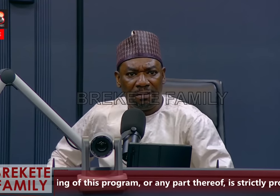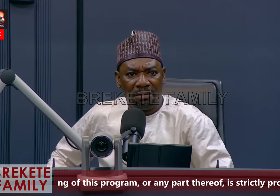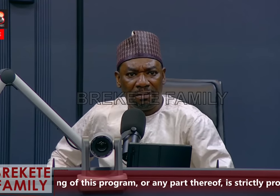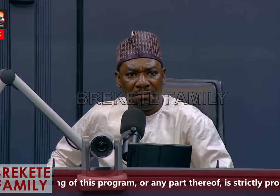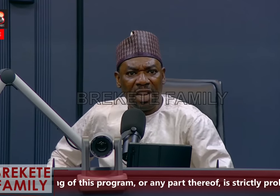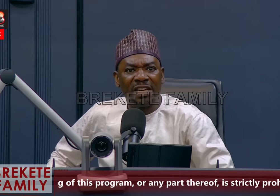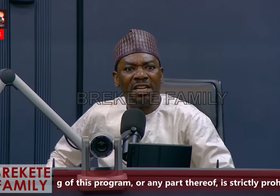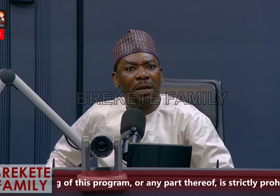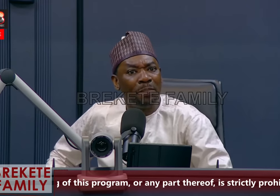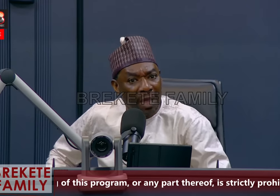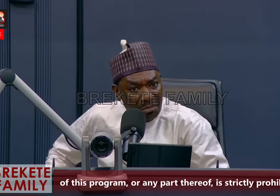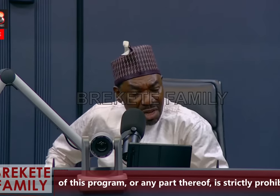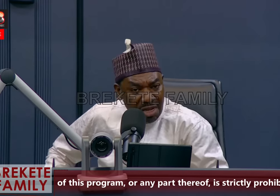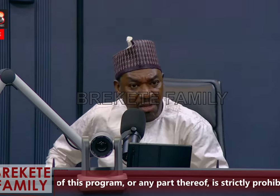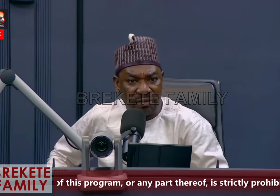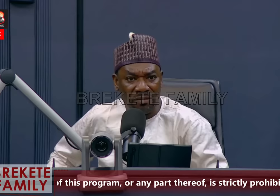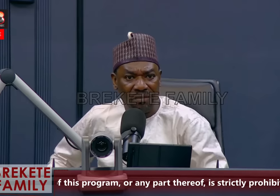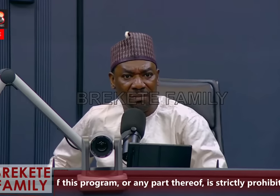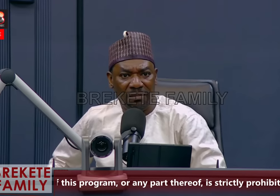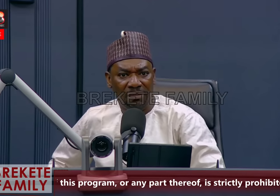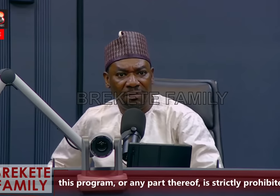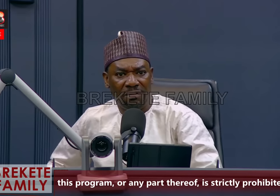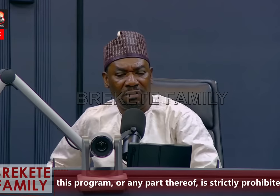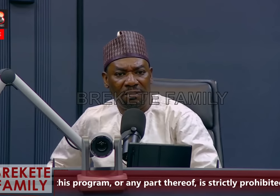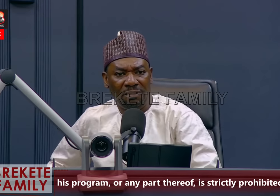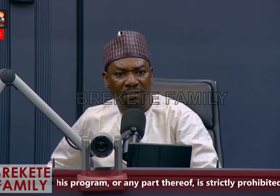me that they pay